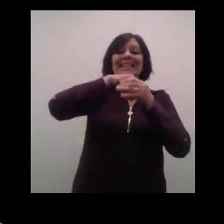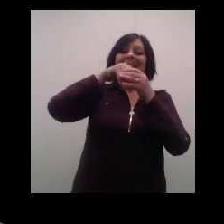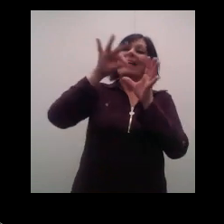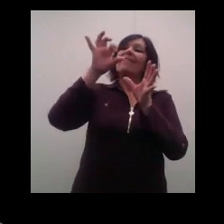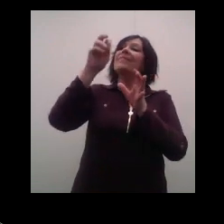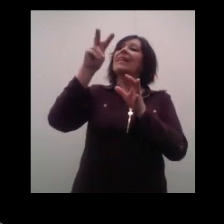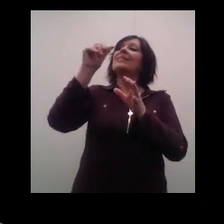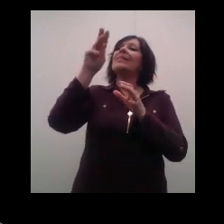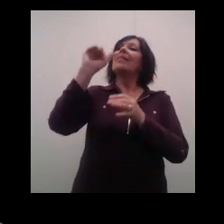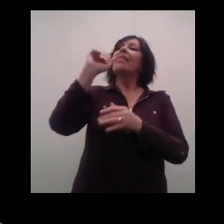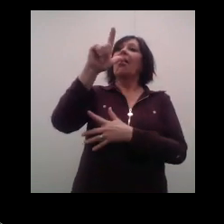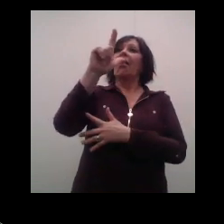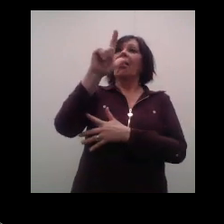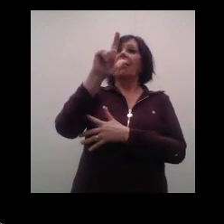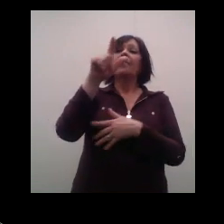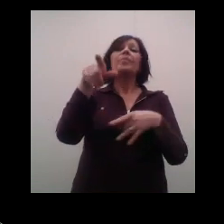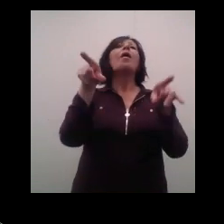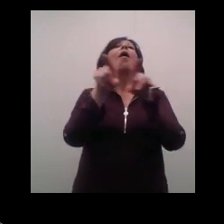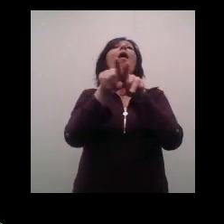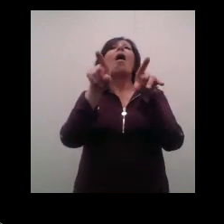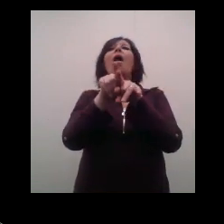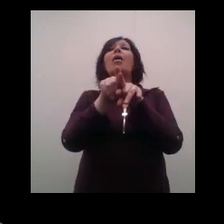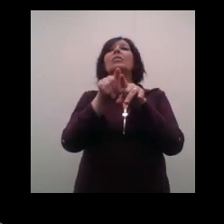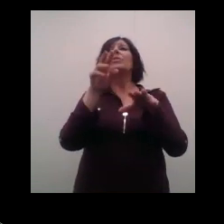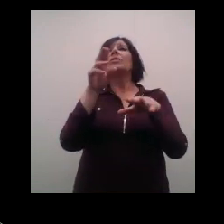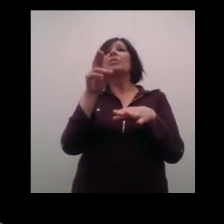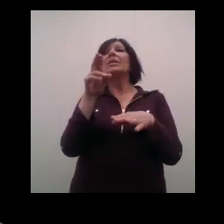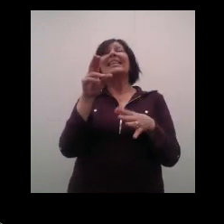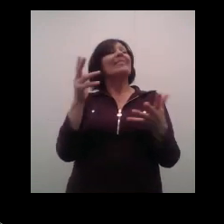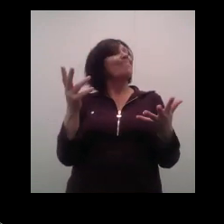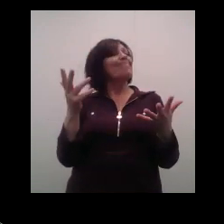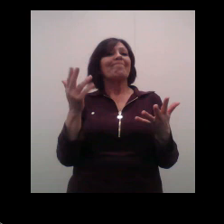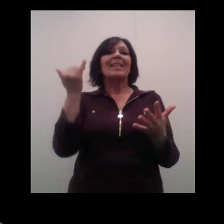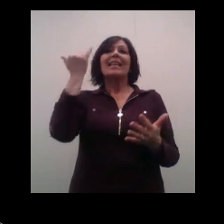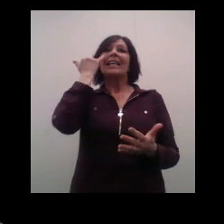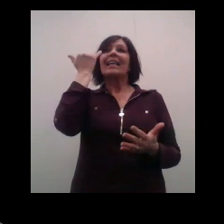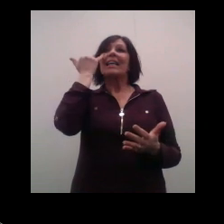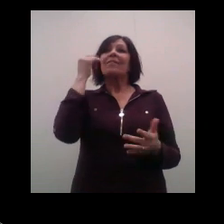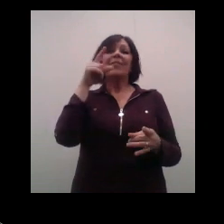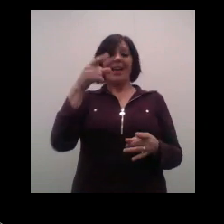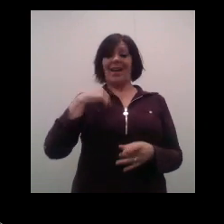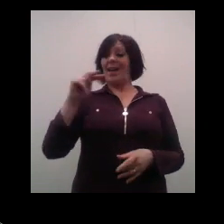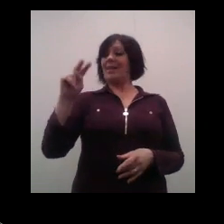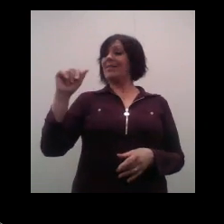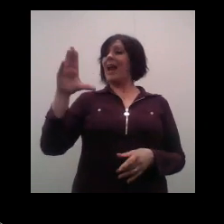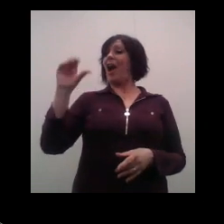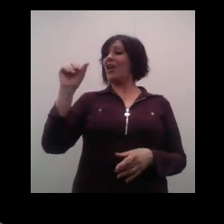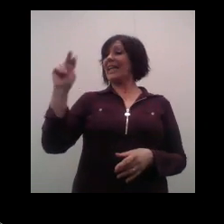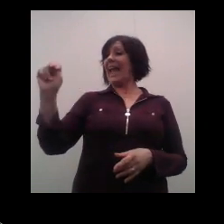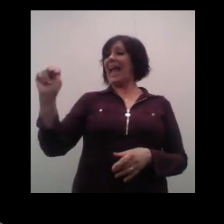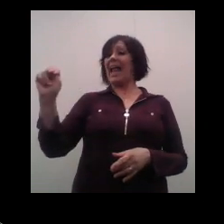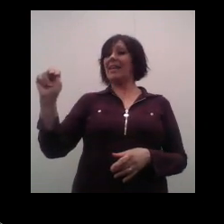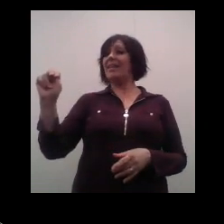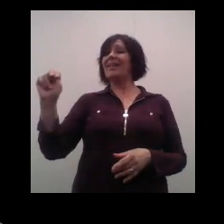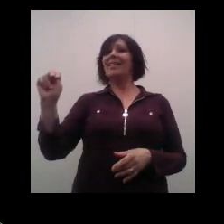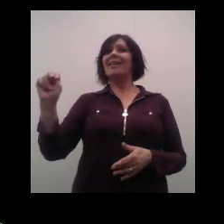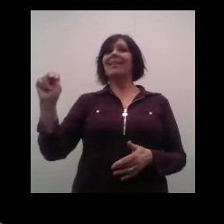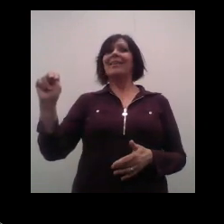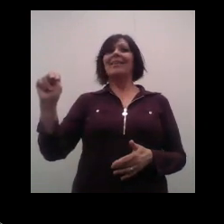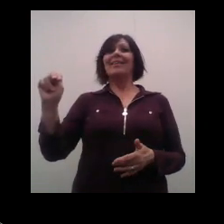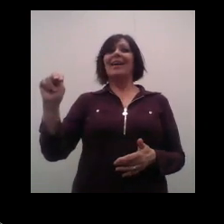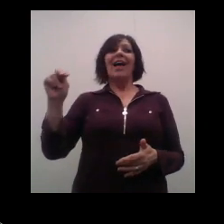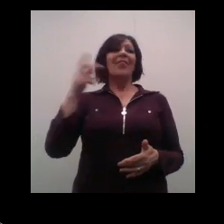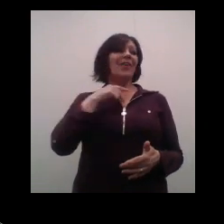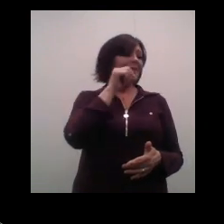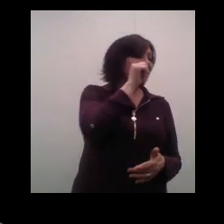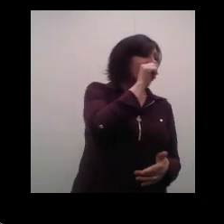Also, people are using alone, and then so even if they had Narcan with them, that's something that they wouldn't